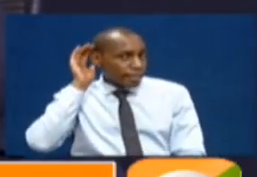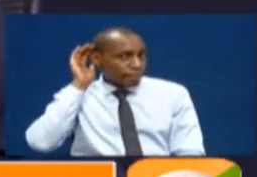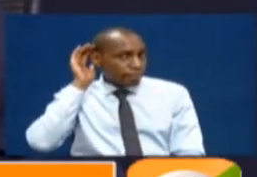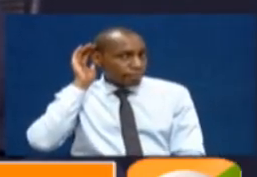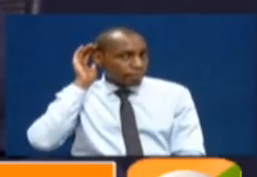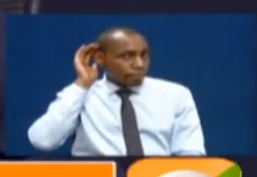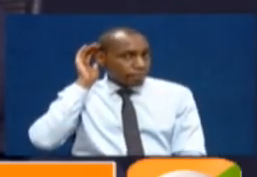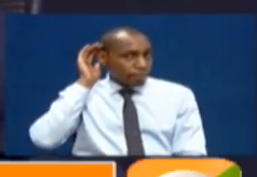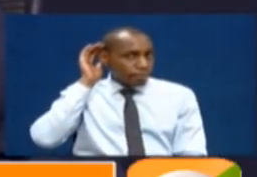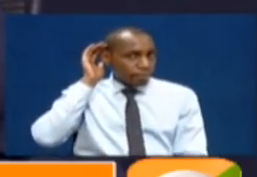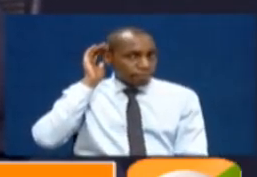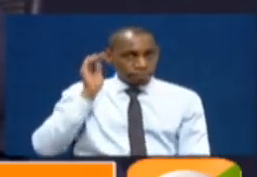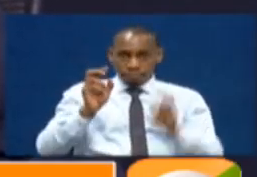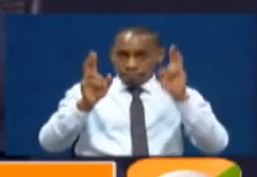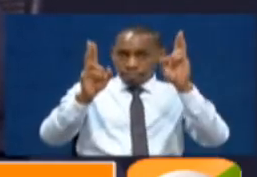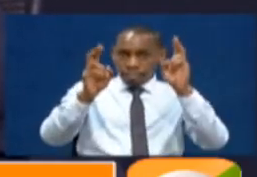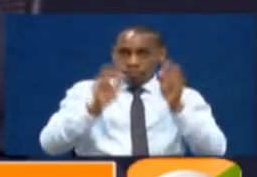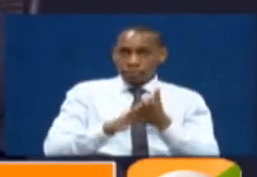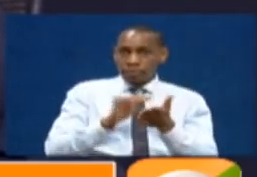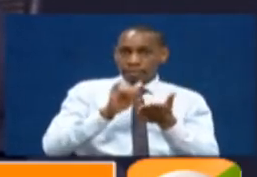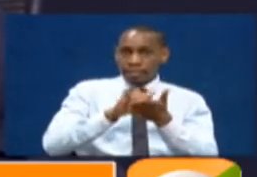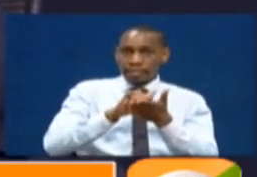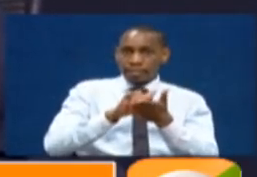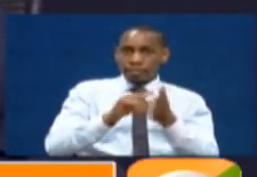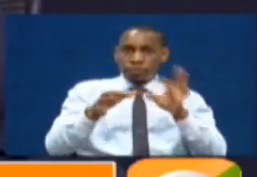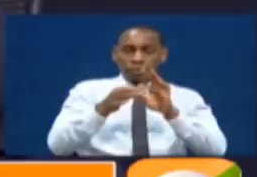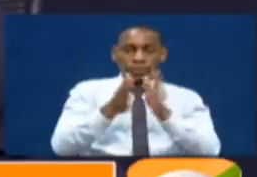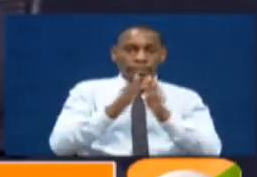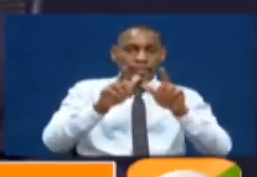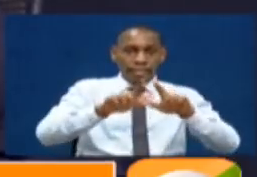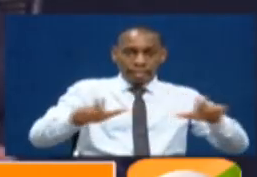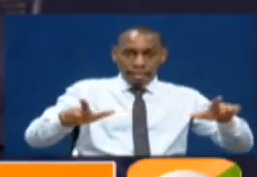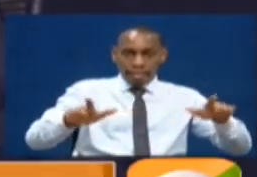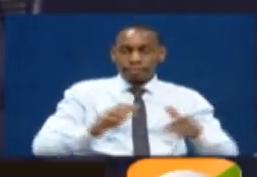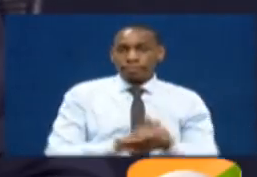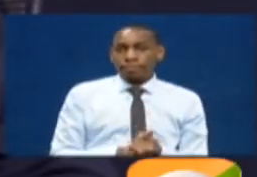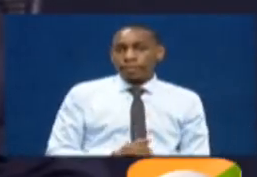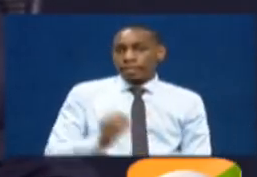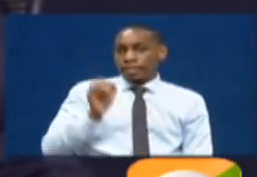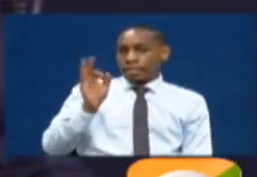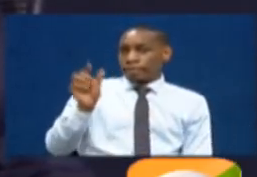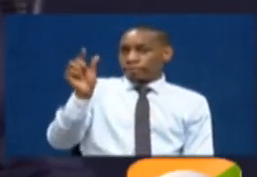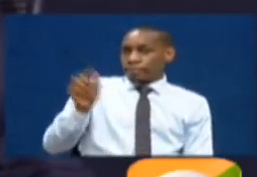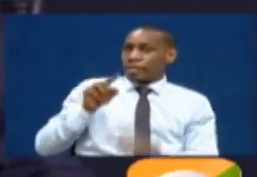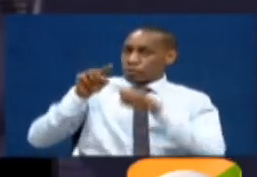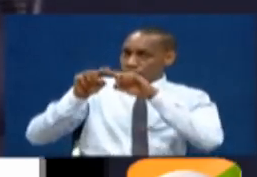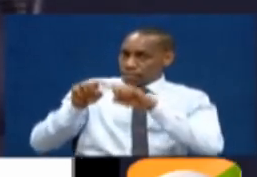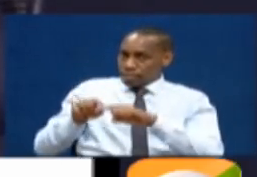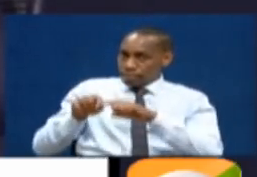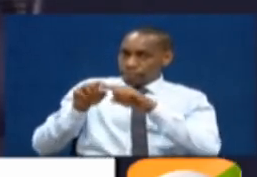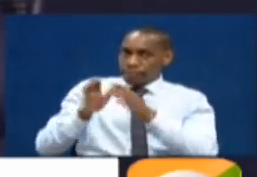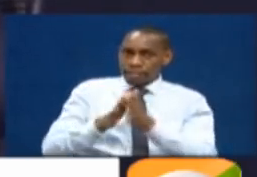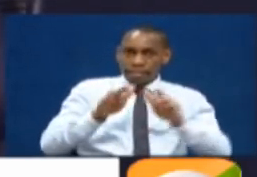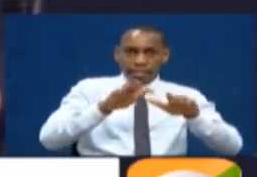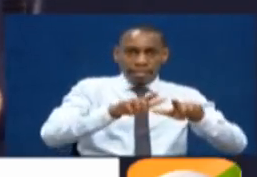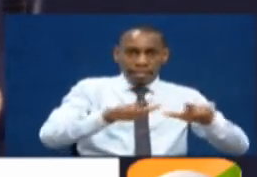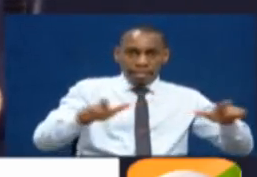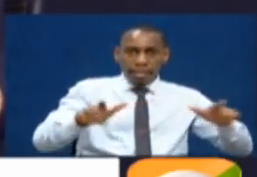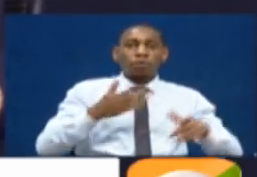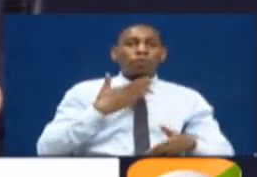of your client's matter that relates to land. Now, if this person is going to rely on this land for purposes of